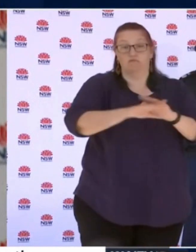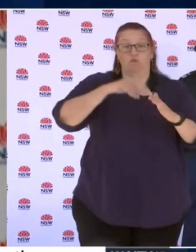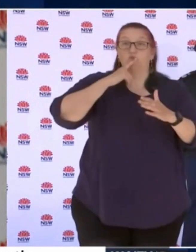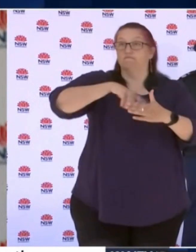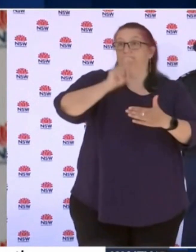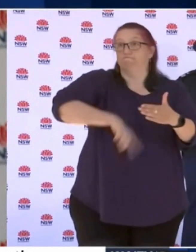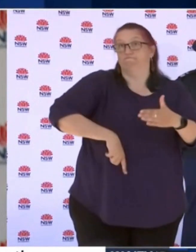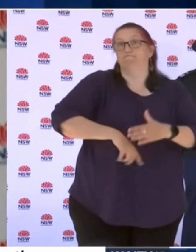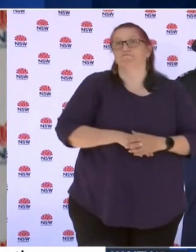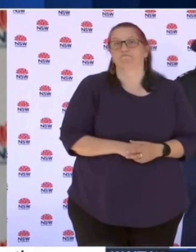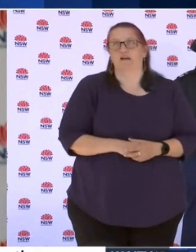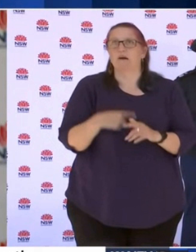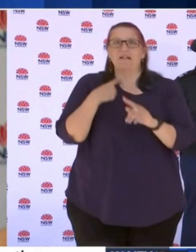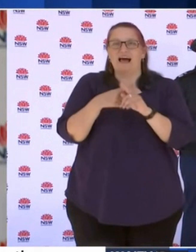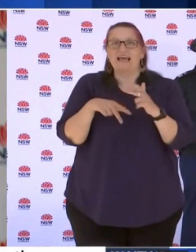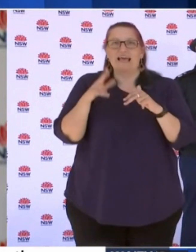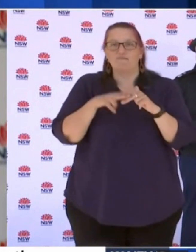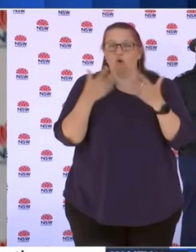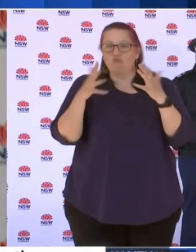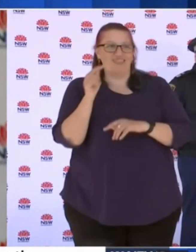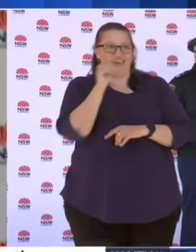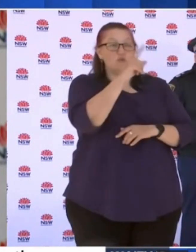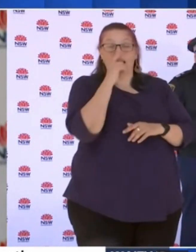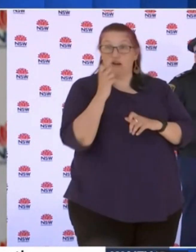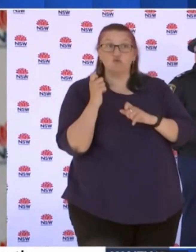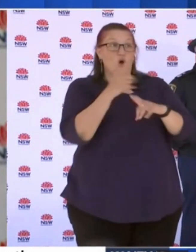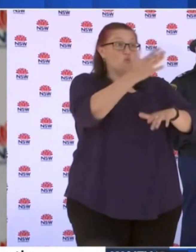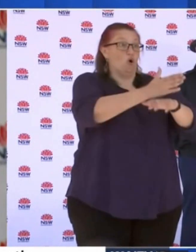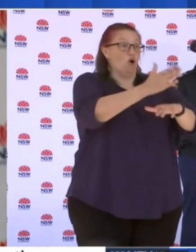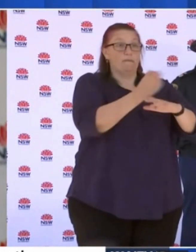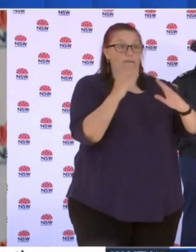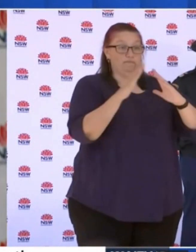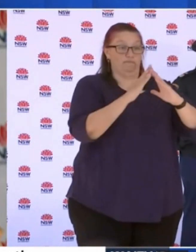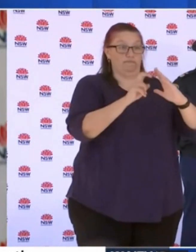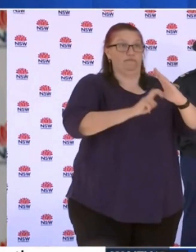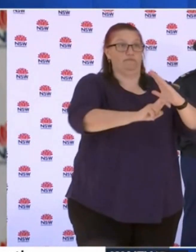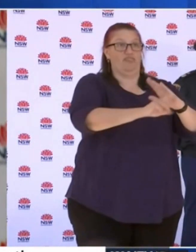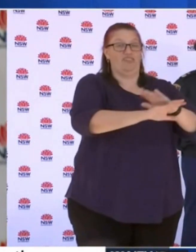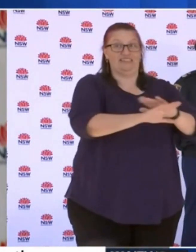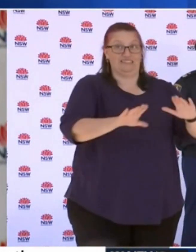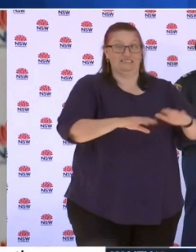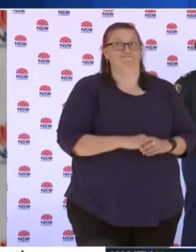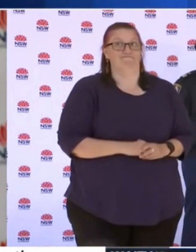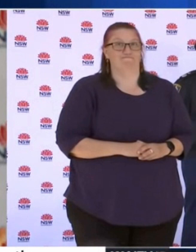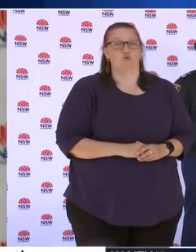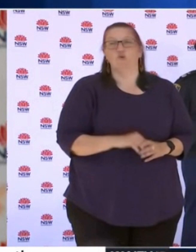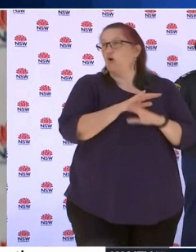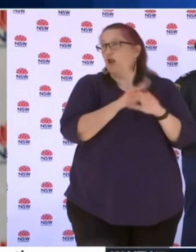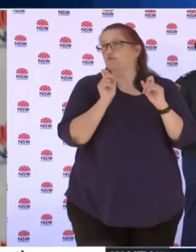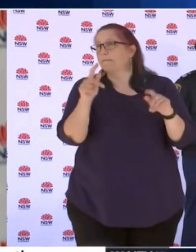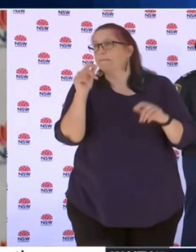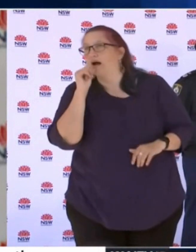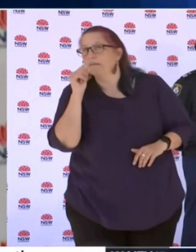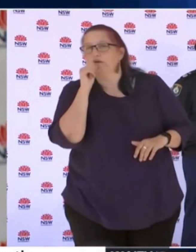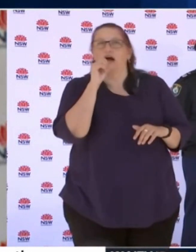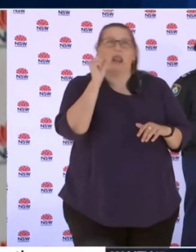stay-at-home provisions when they're there. So they can go work and do essential work, but they cannot go to pubs, clubs,